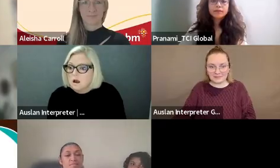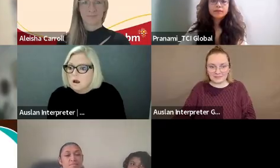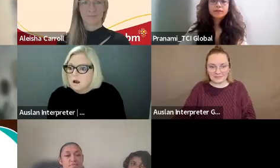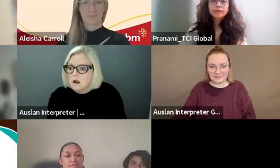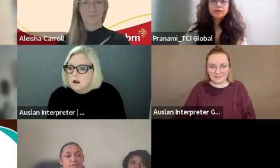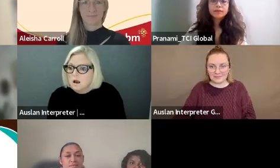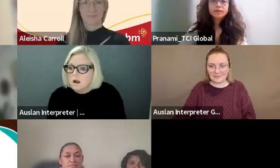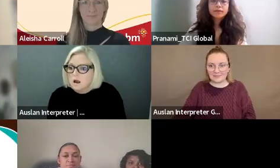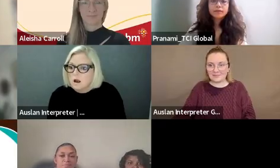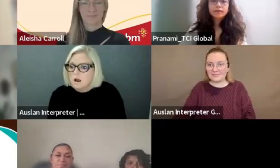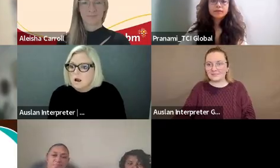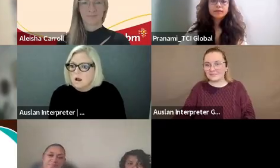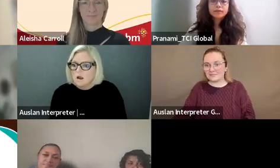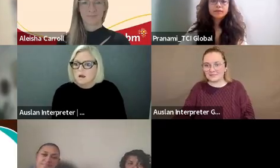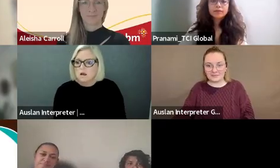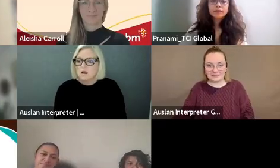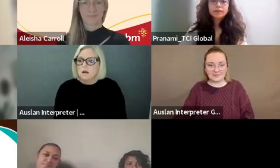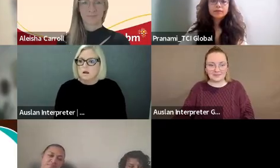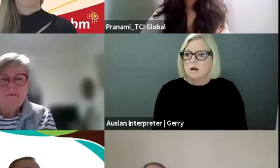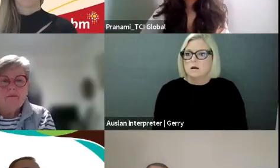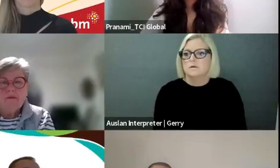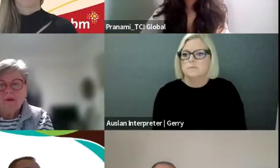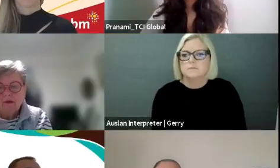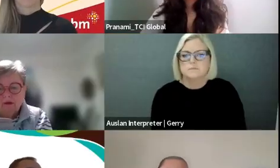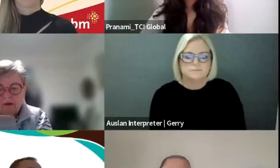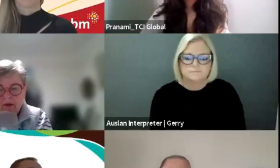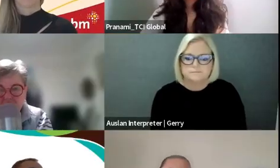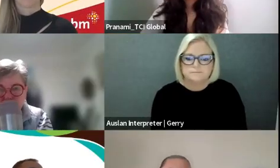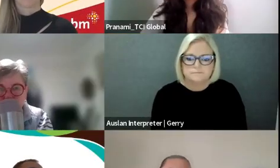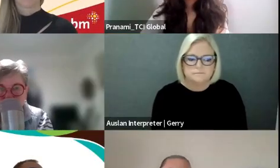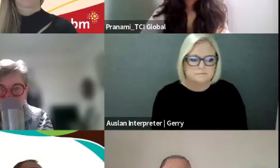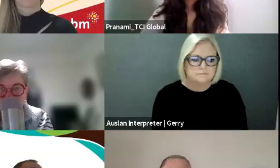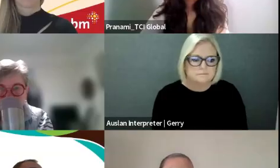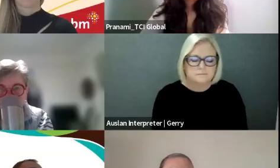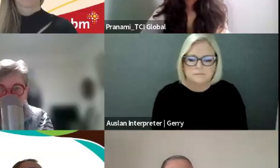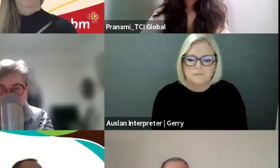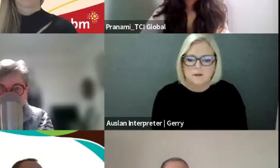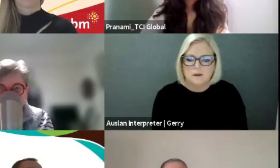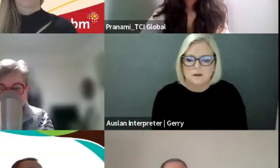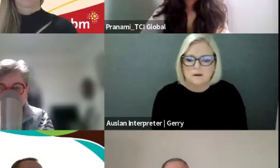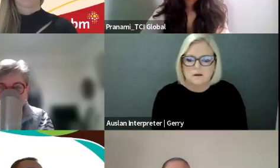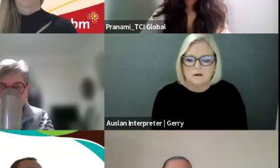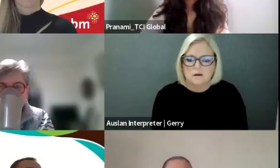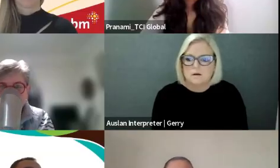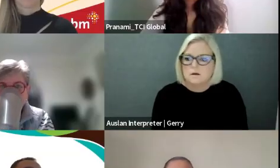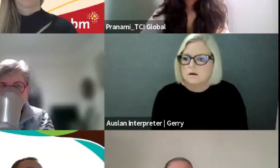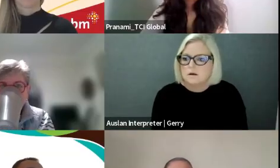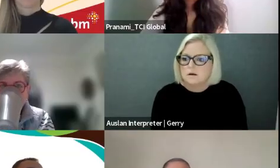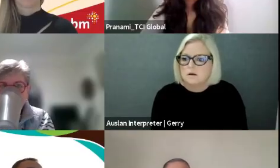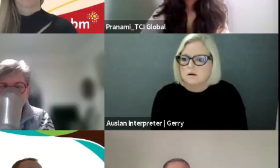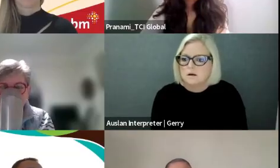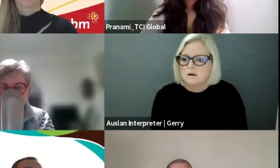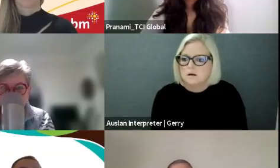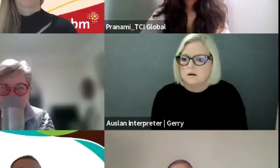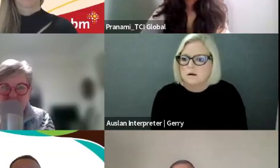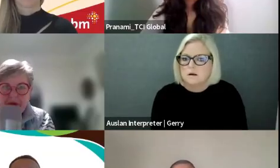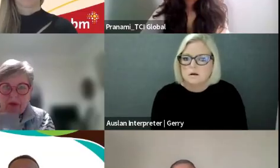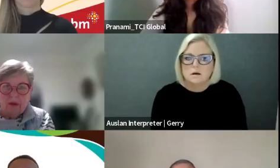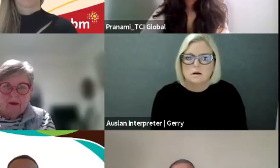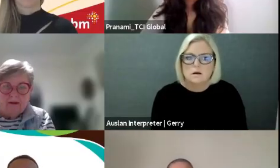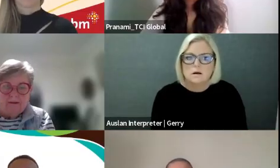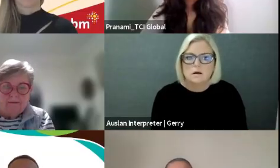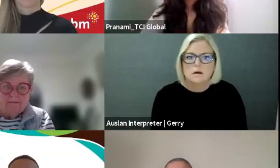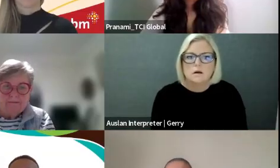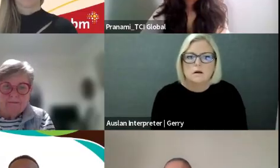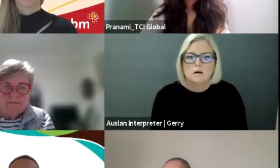Deinstitutionalisation of People with Disabilities, 20 Years of the CRPD, from Rights on Paper to Community-Based